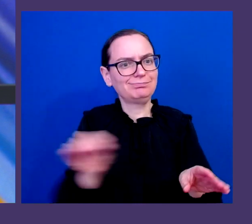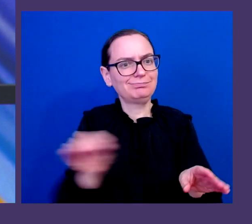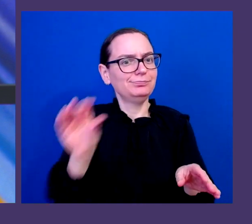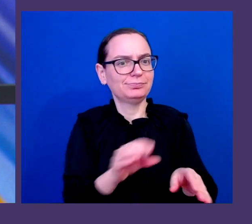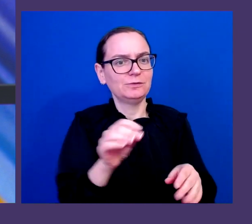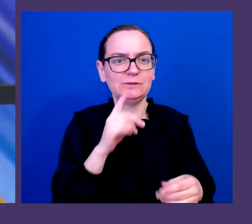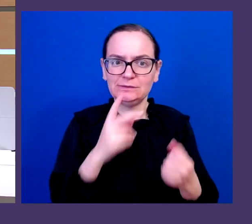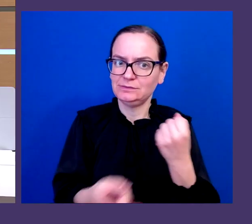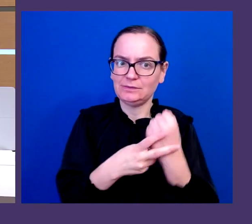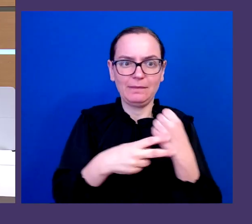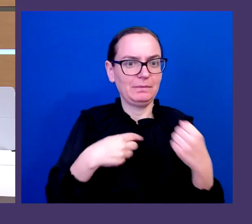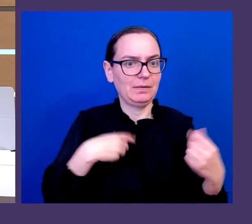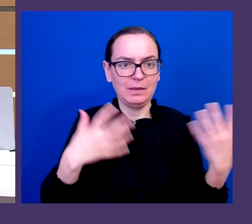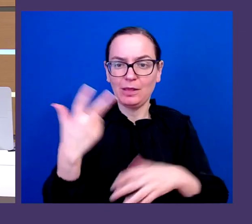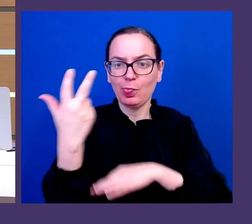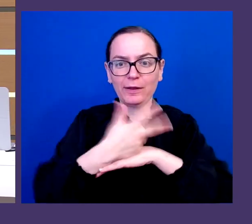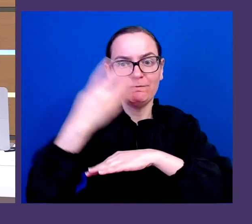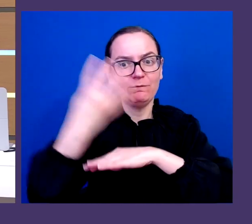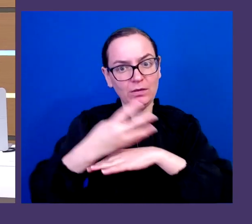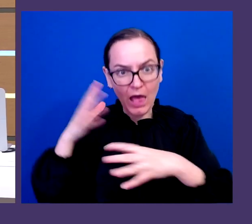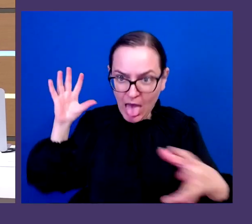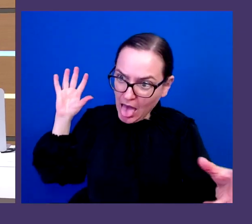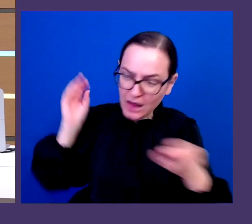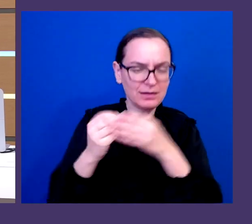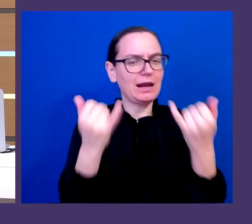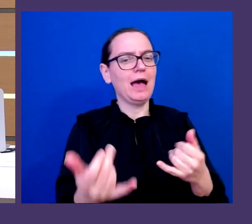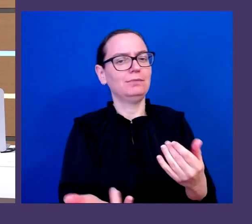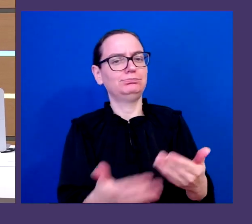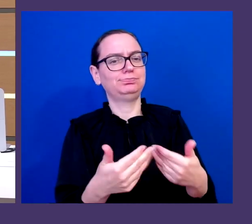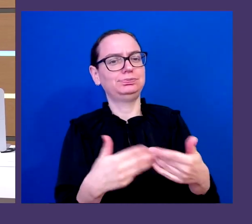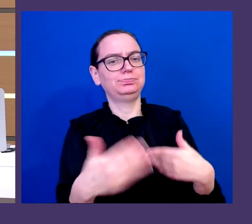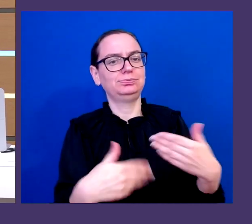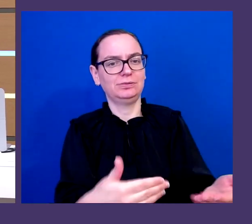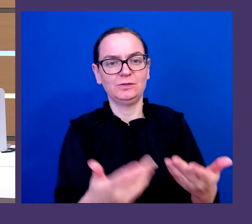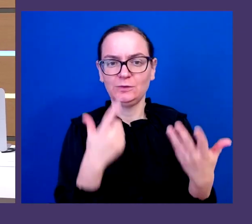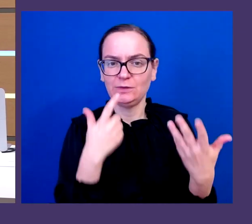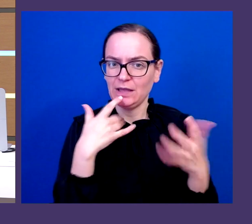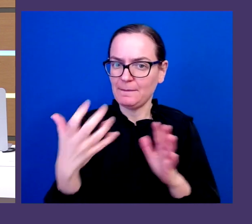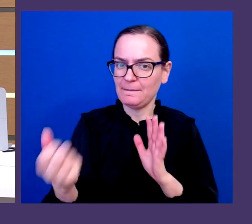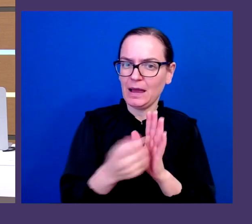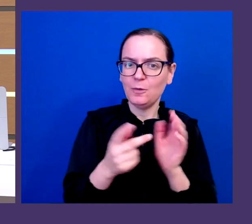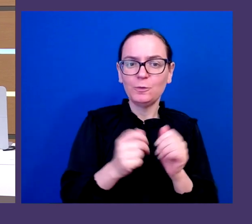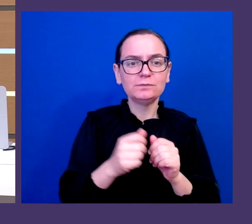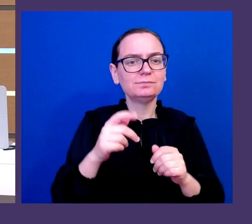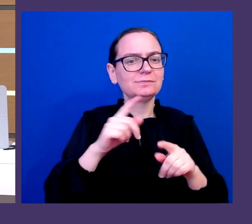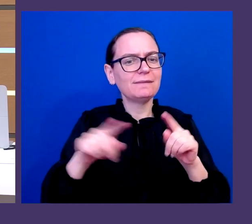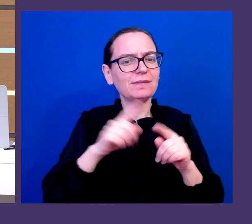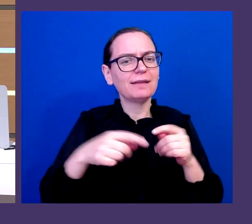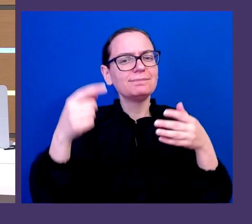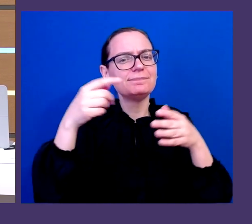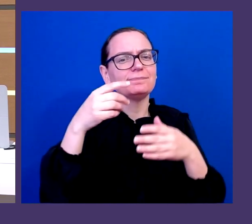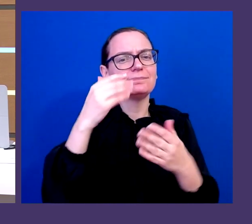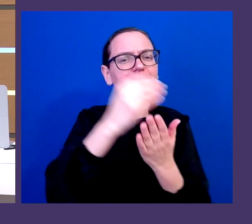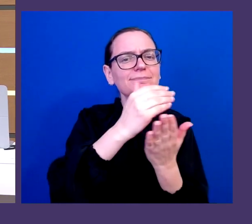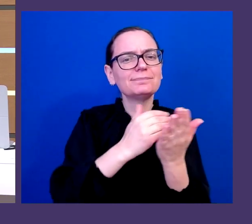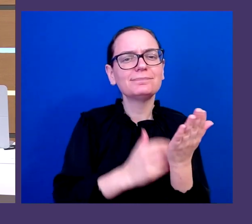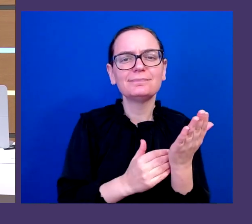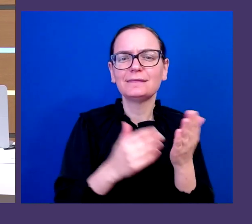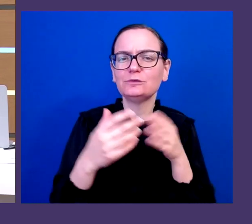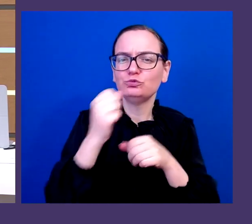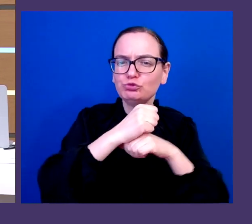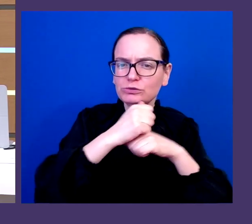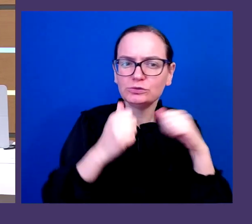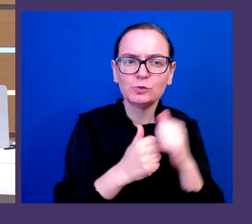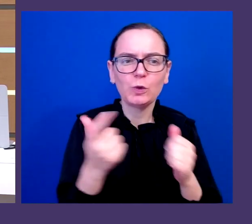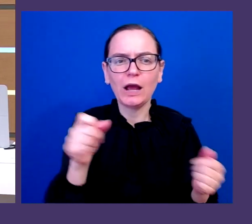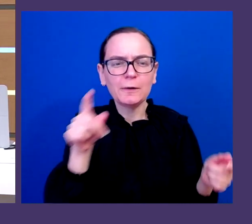Yeah, and it's come back with the outline structure where you can tweak it a little bit. But let's make